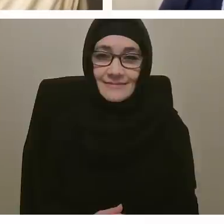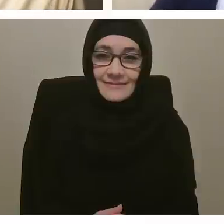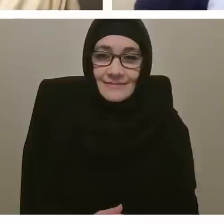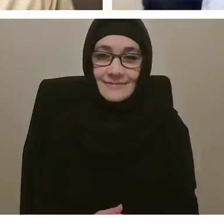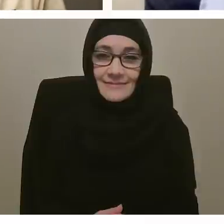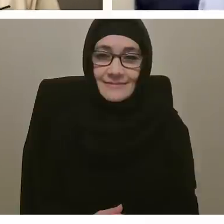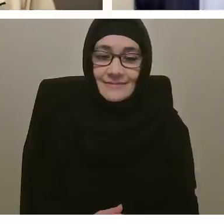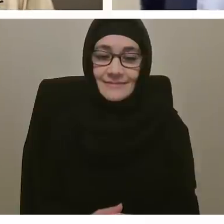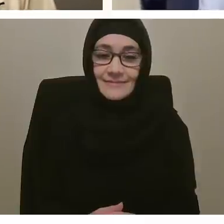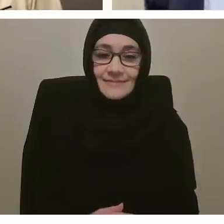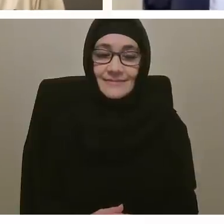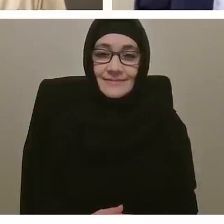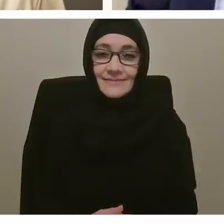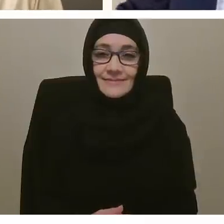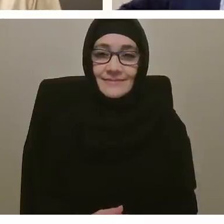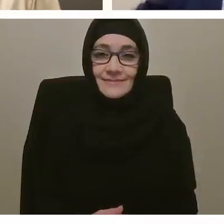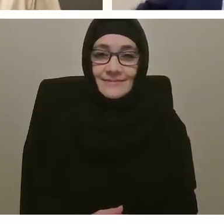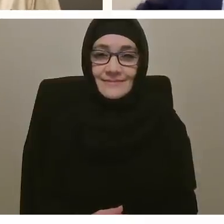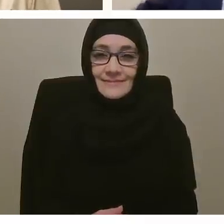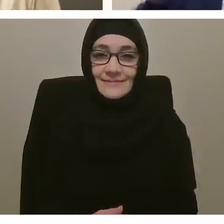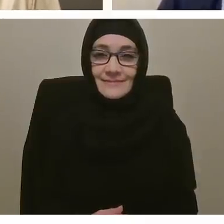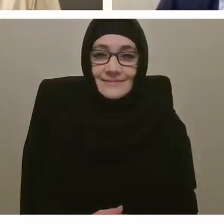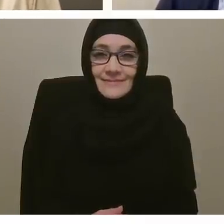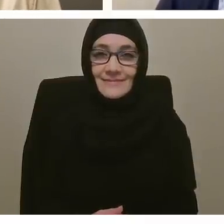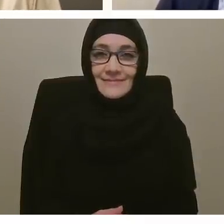As long as I'm right, bismillah.